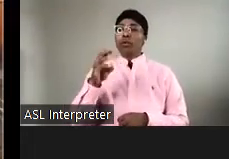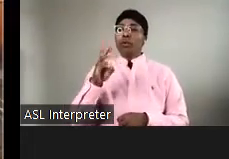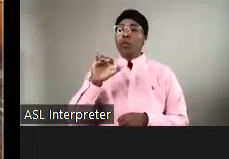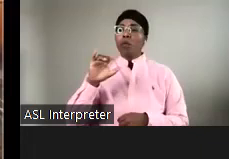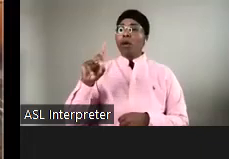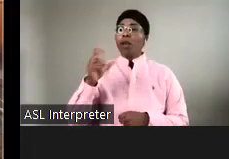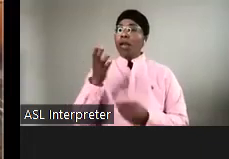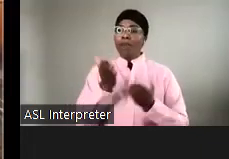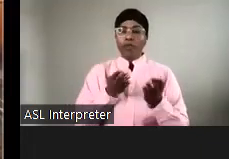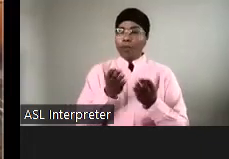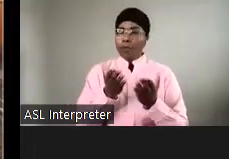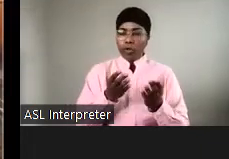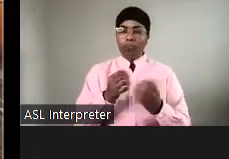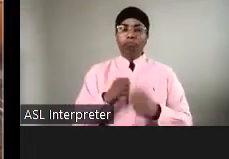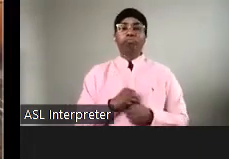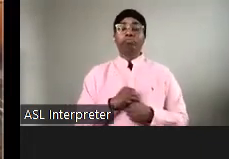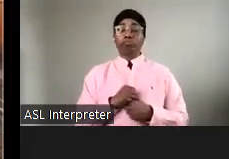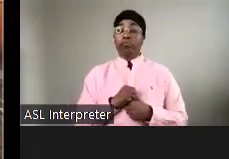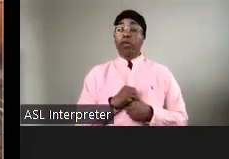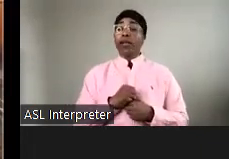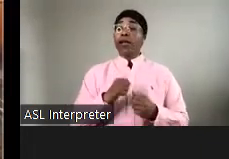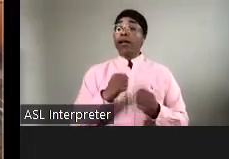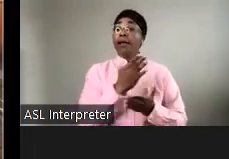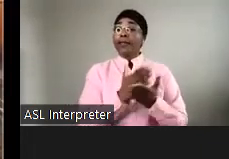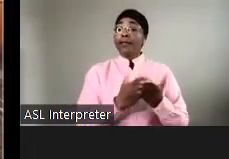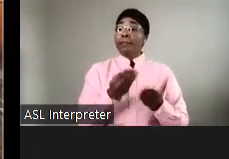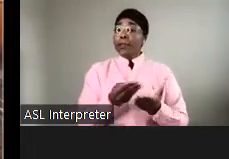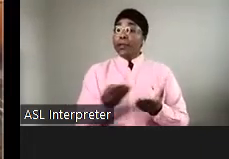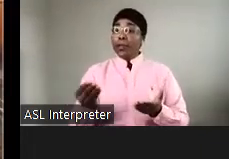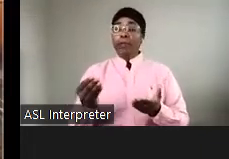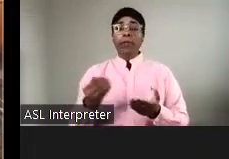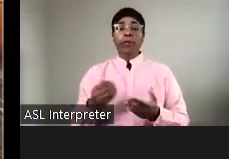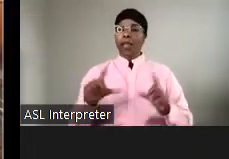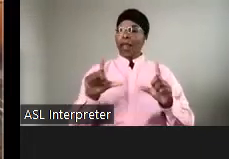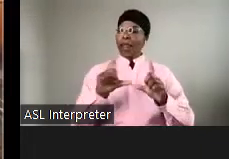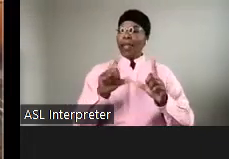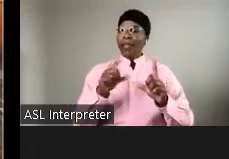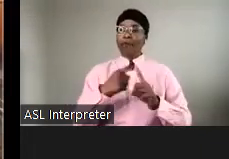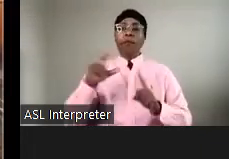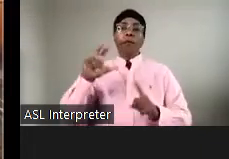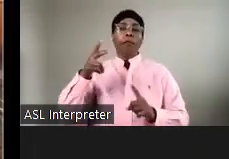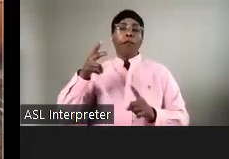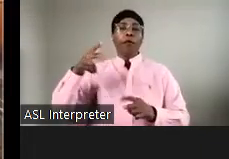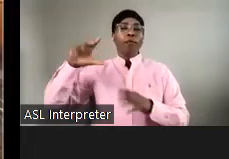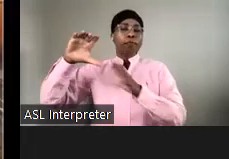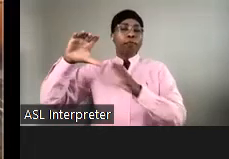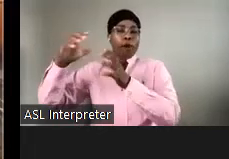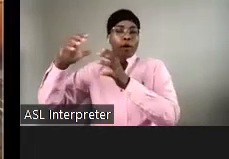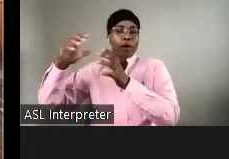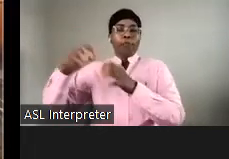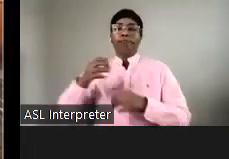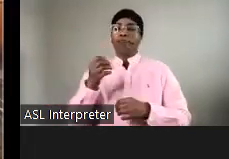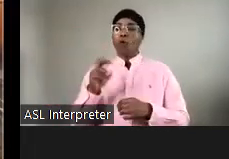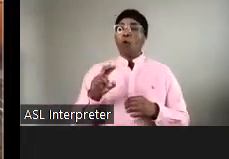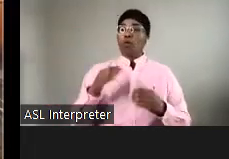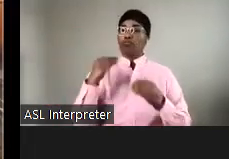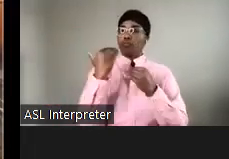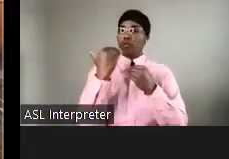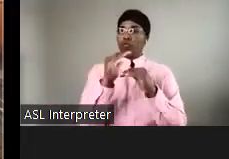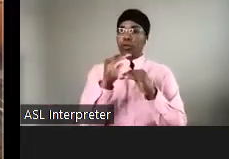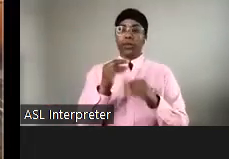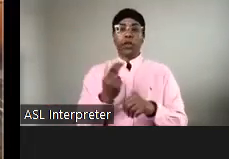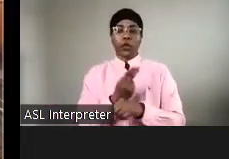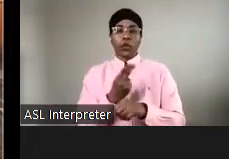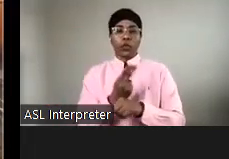materials and images may be protected by copyright or may have been licensed to us by a third party and are restricted in their use. Mention of any product names, companies,